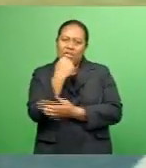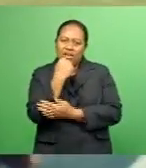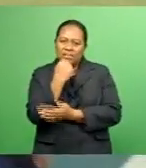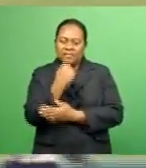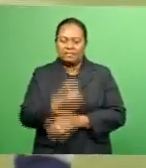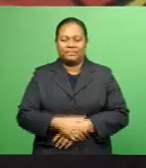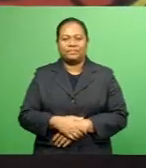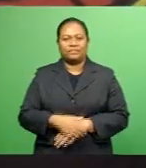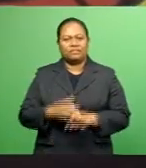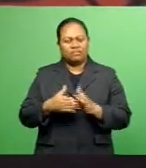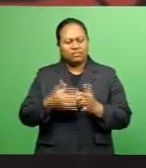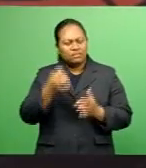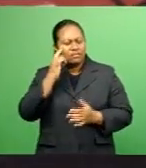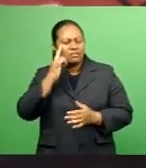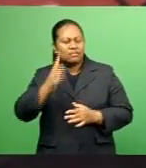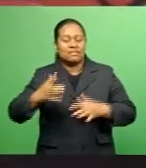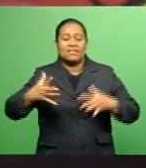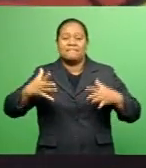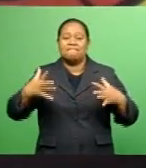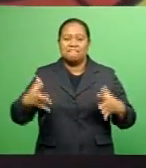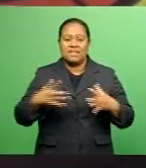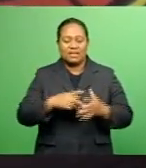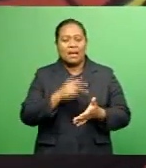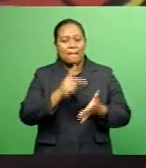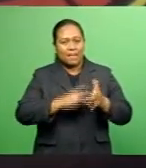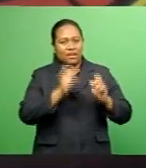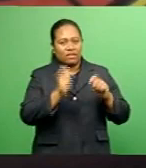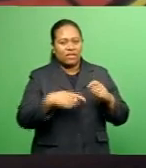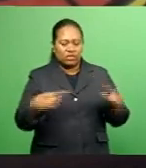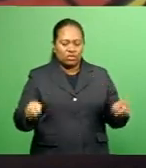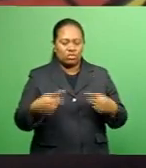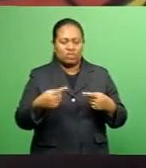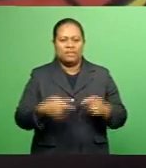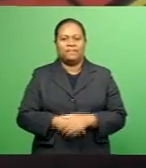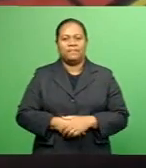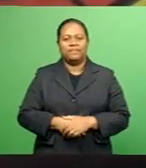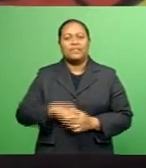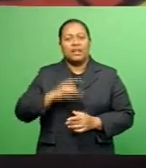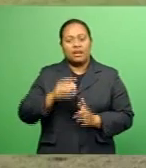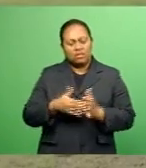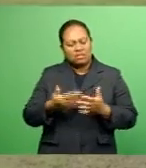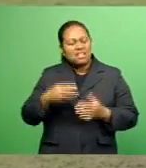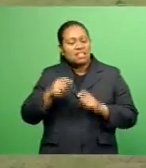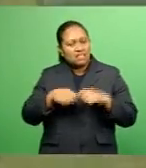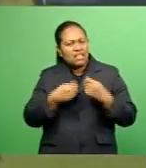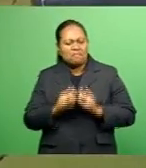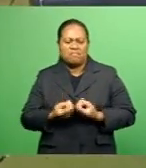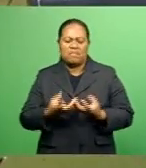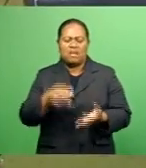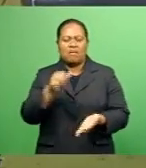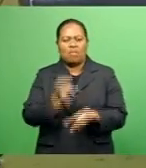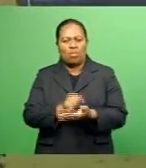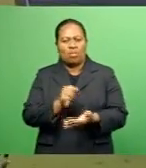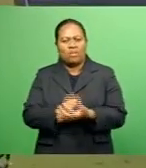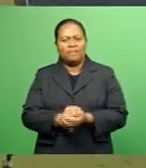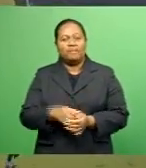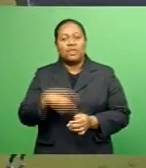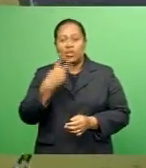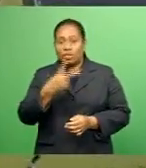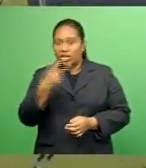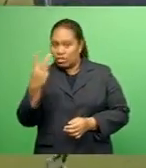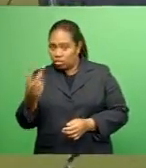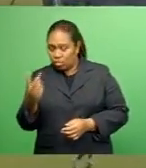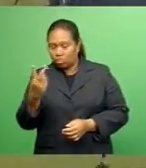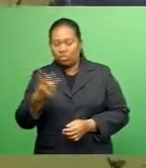it creates the unknown to be a bigger part of the tournament. I think what's equally important as well is that these teams have prepared well. A total of 32 new teams have joined